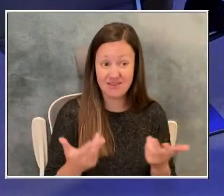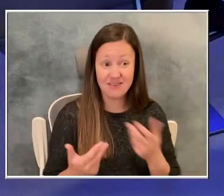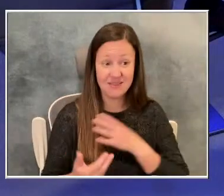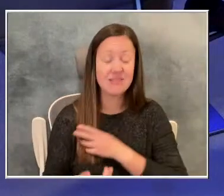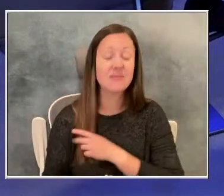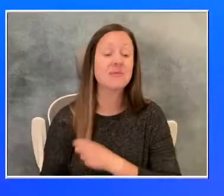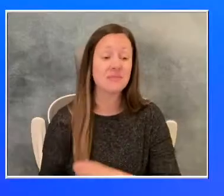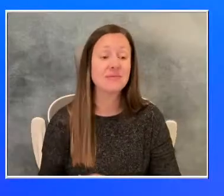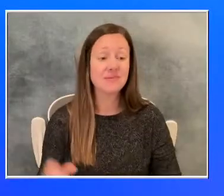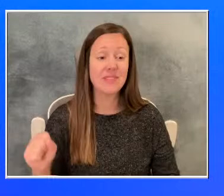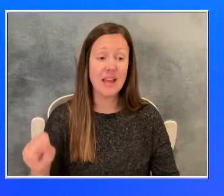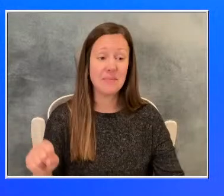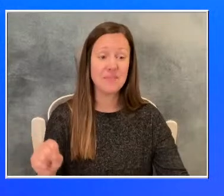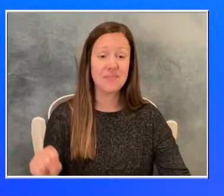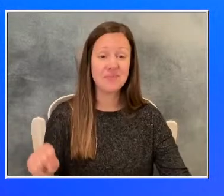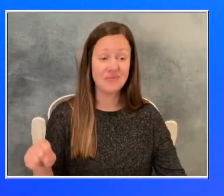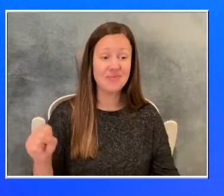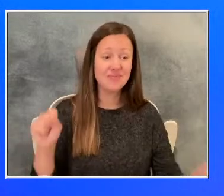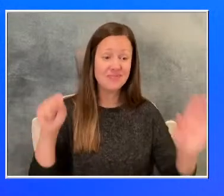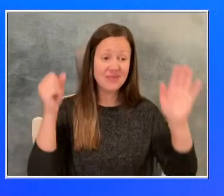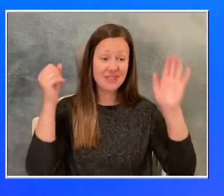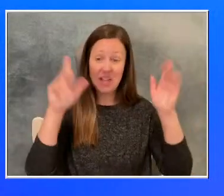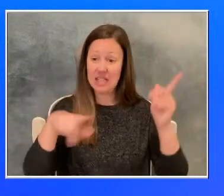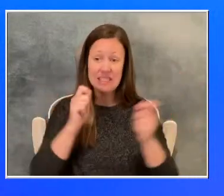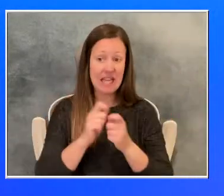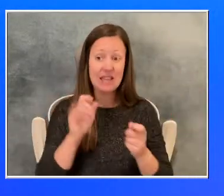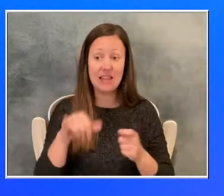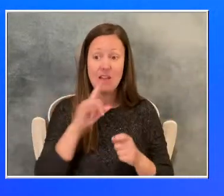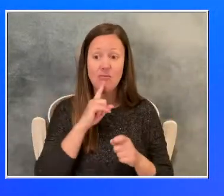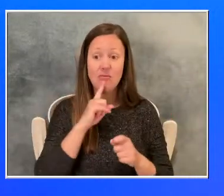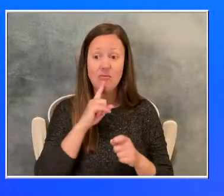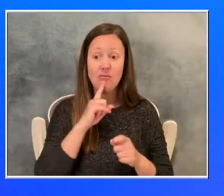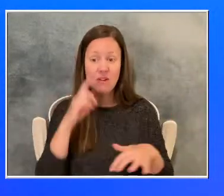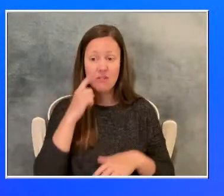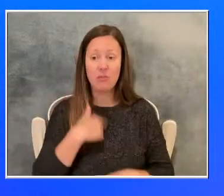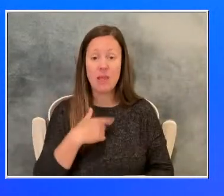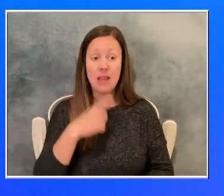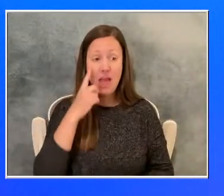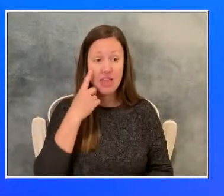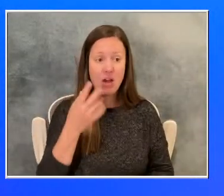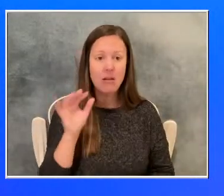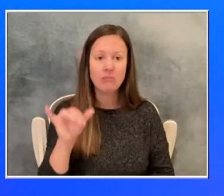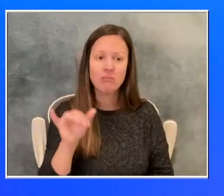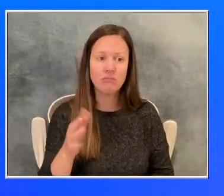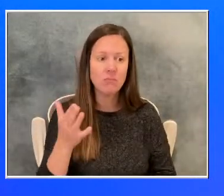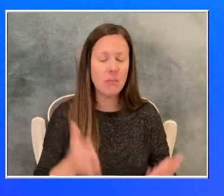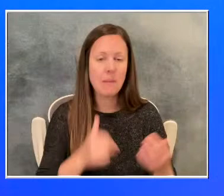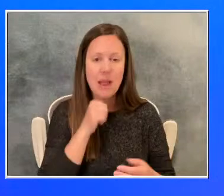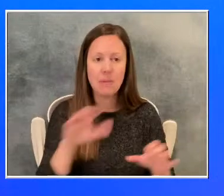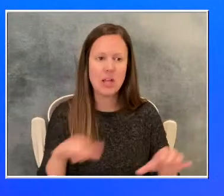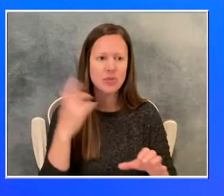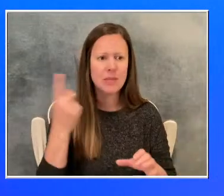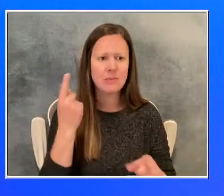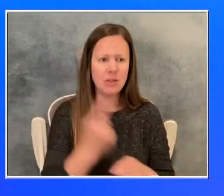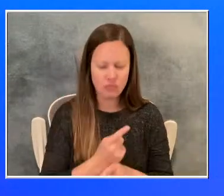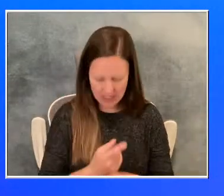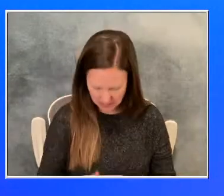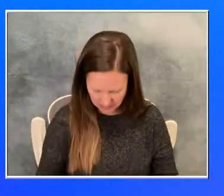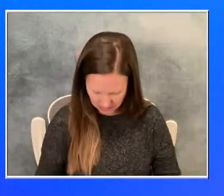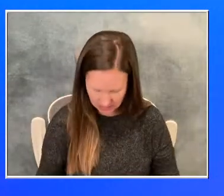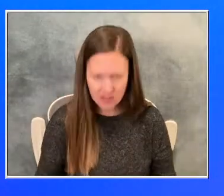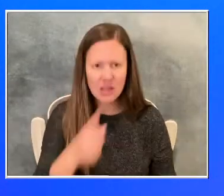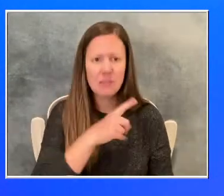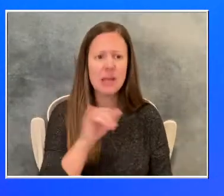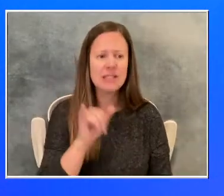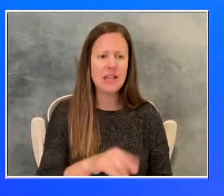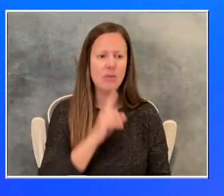a shock to me. I mean, I fought it for a while. I thought, I must not be doing something right, because this is